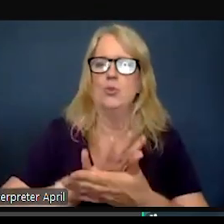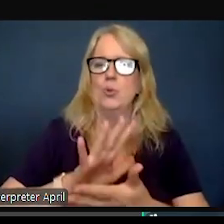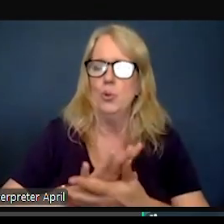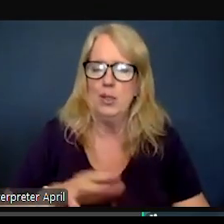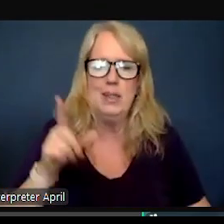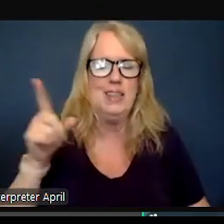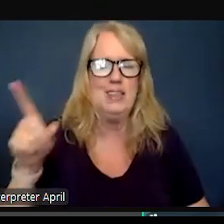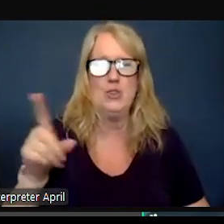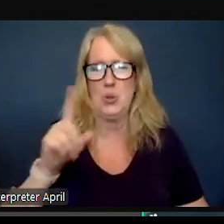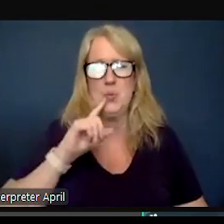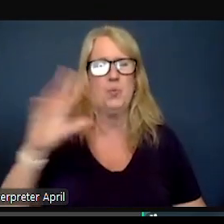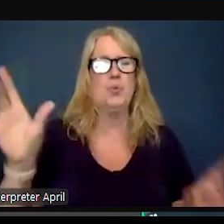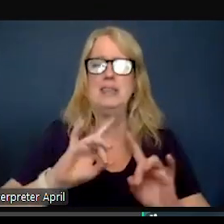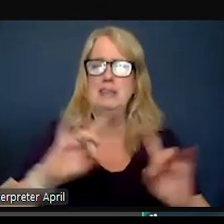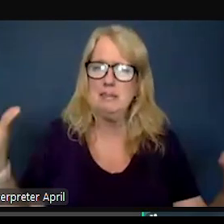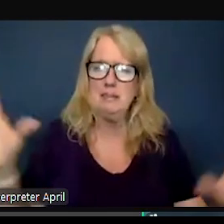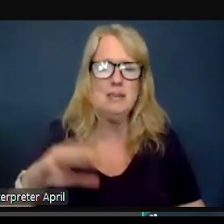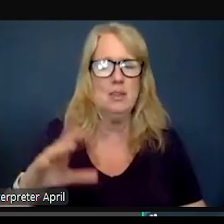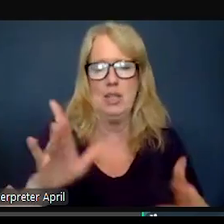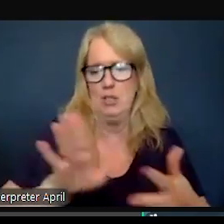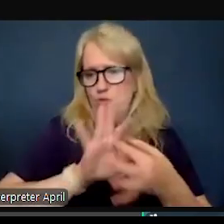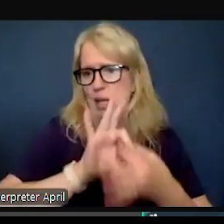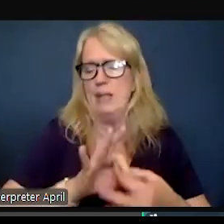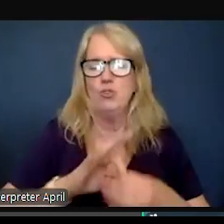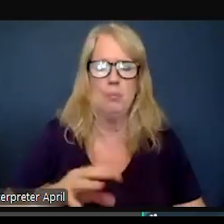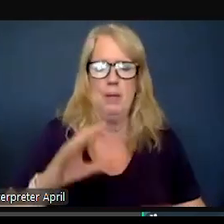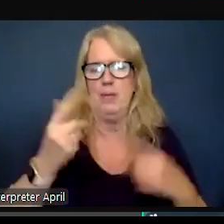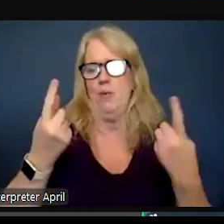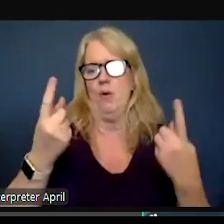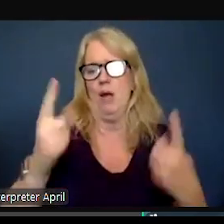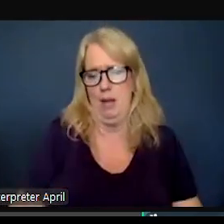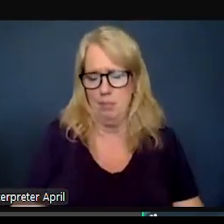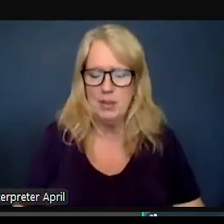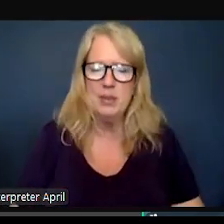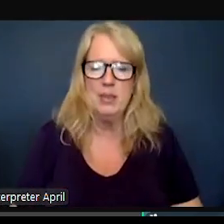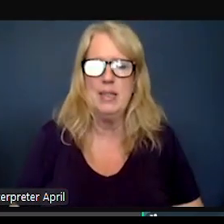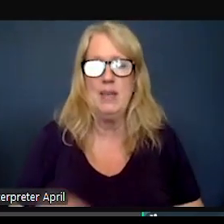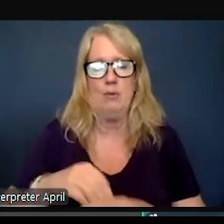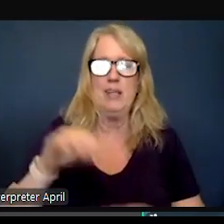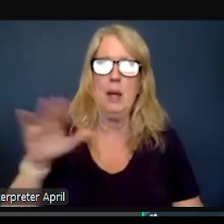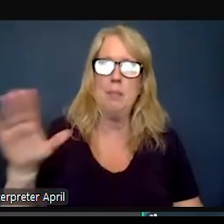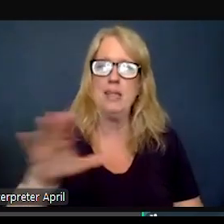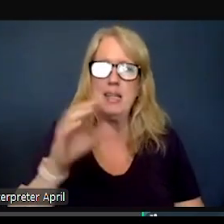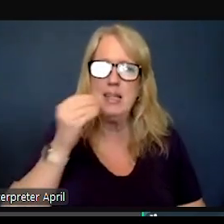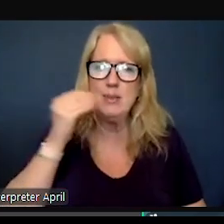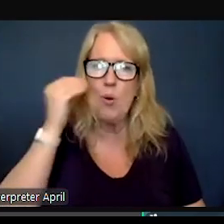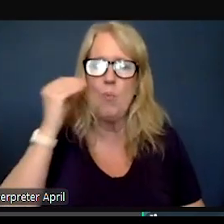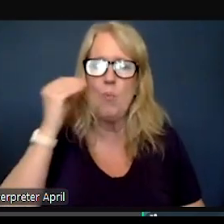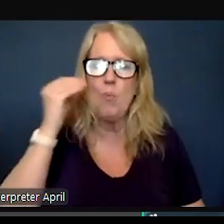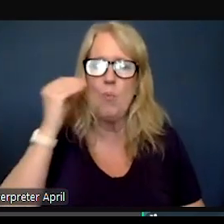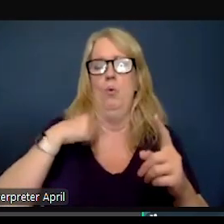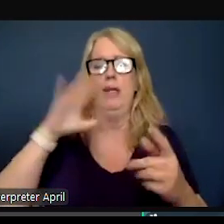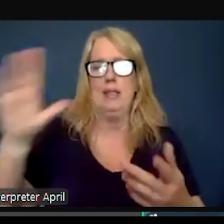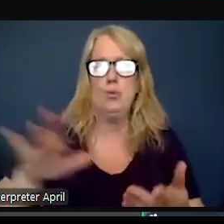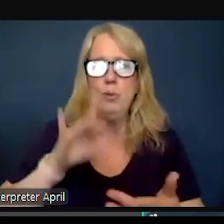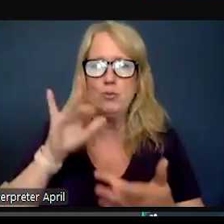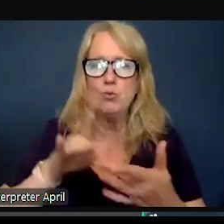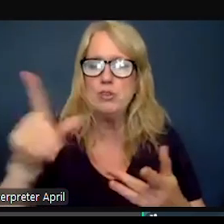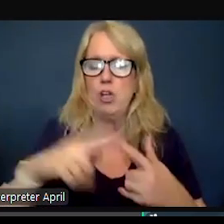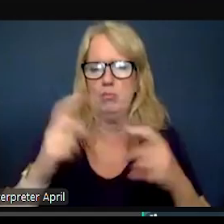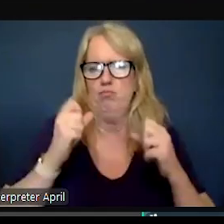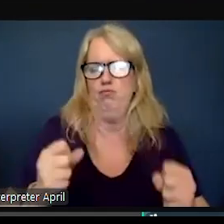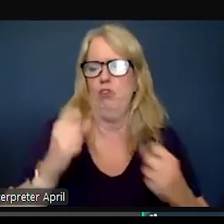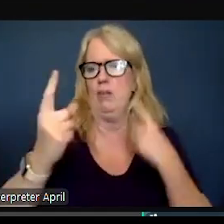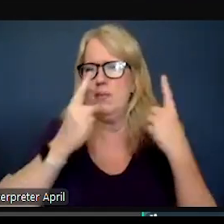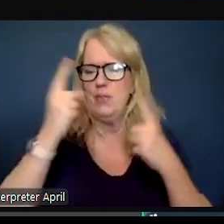pretty toxic and harmful relationships that were happening in his home. And so when he reached out, he was having strong thoughts